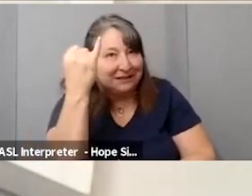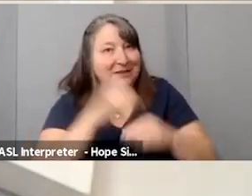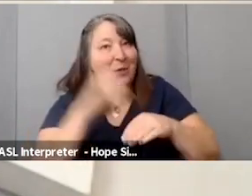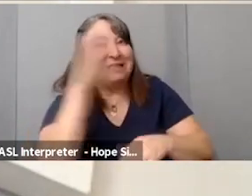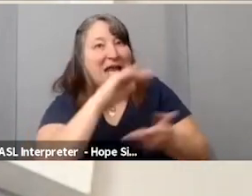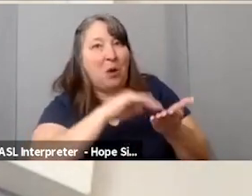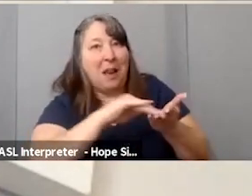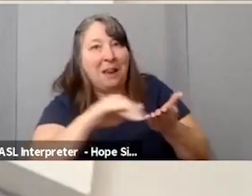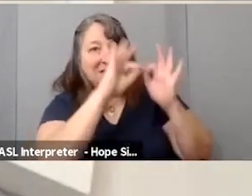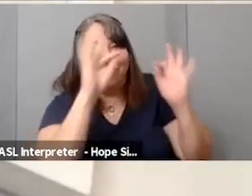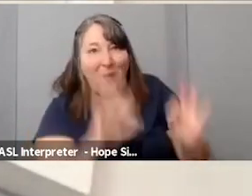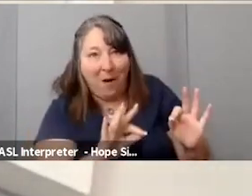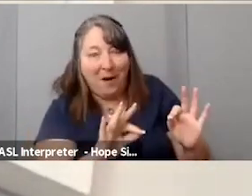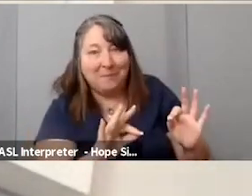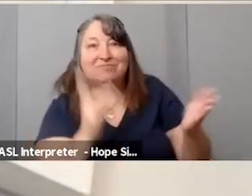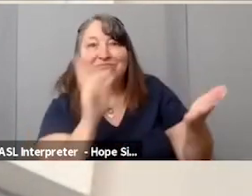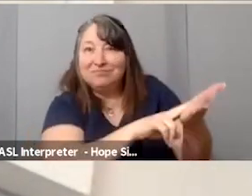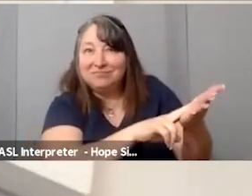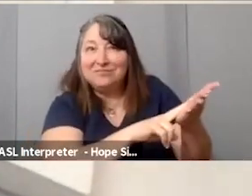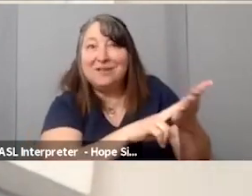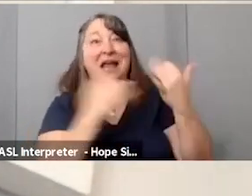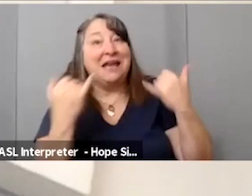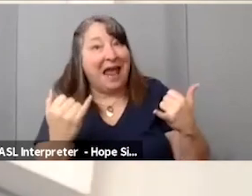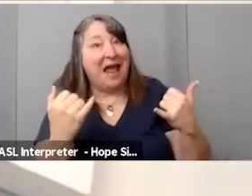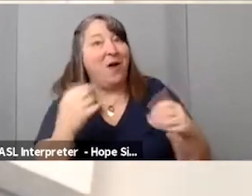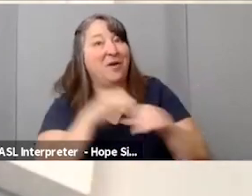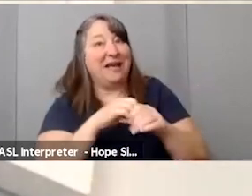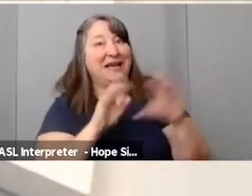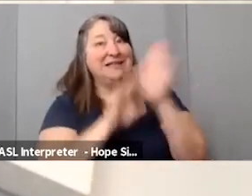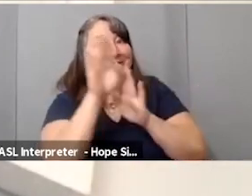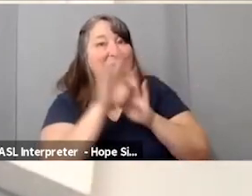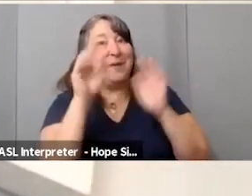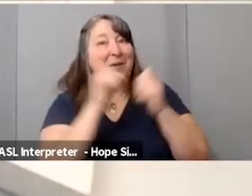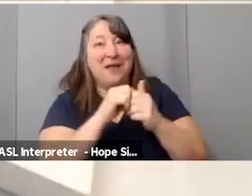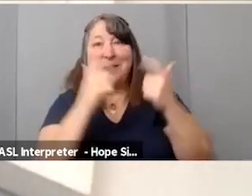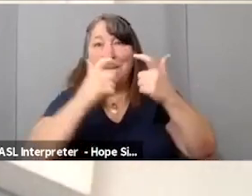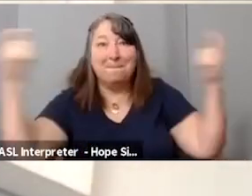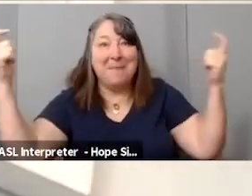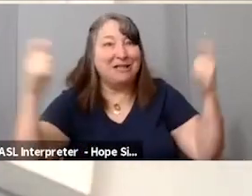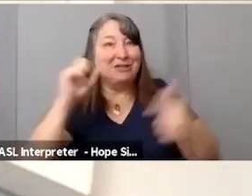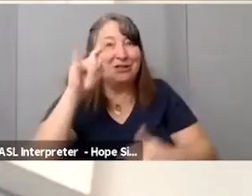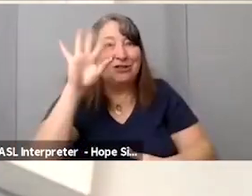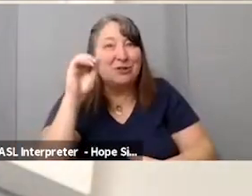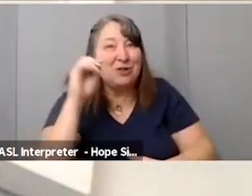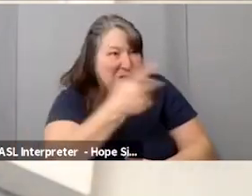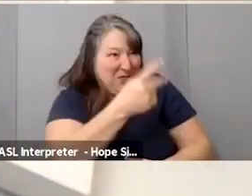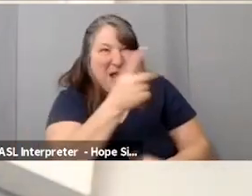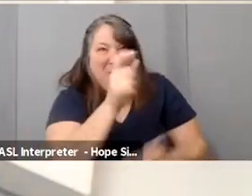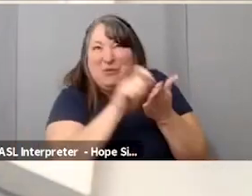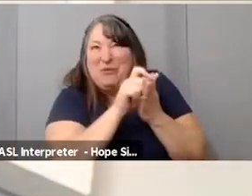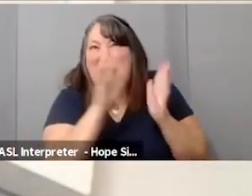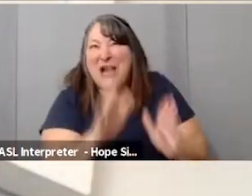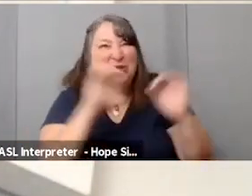form. And now we have them in development with a major studio. And they were writers that people did not